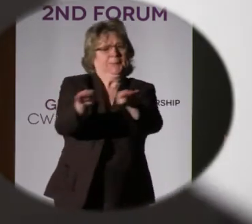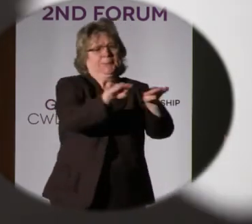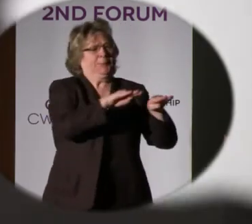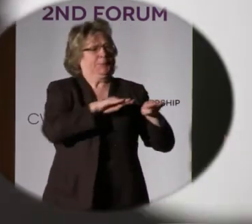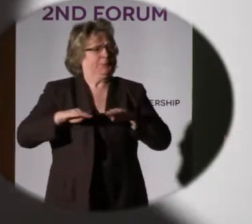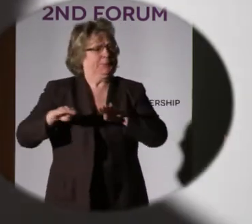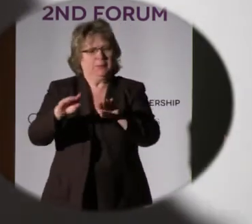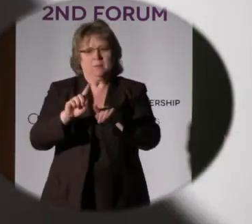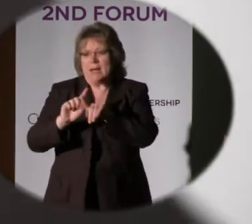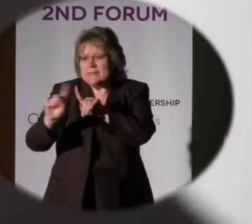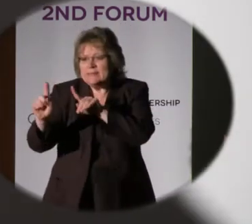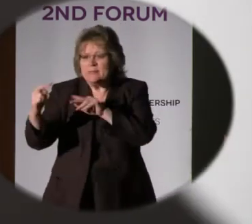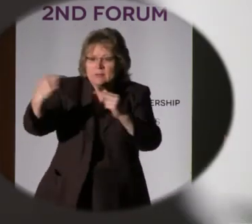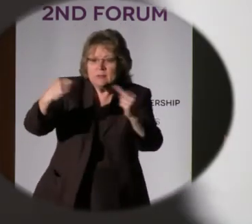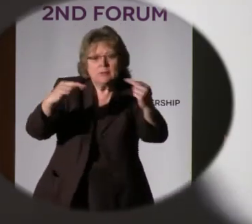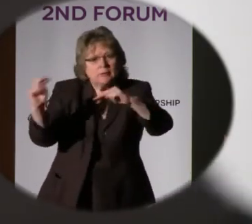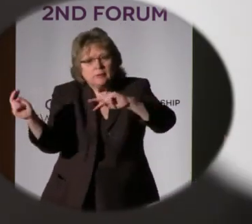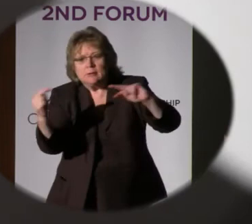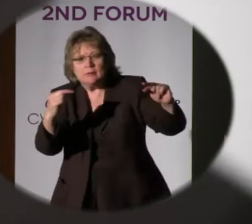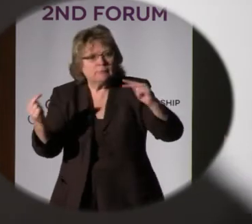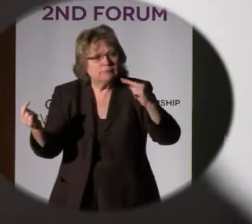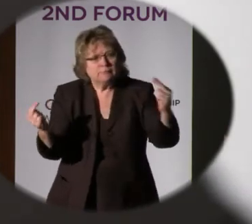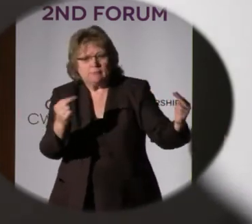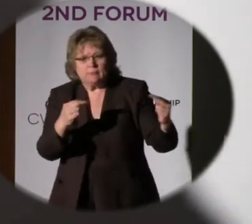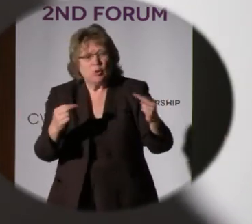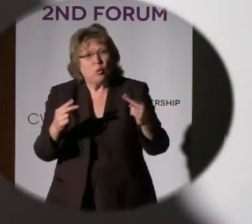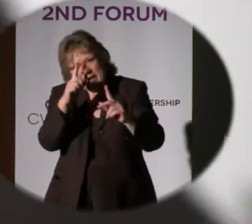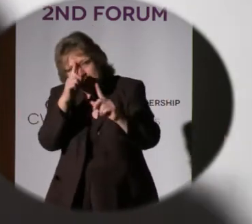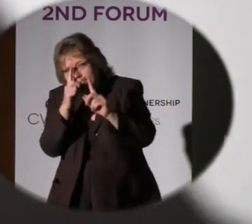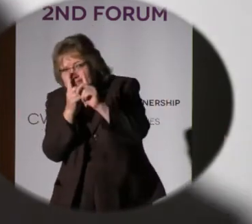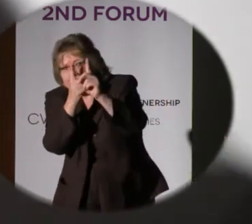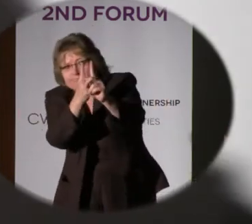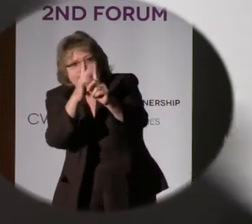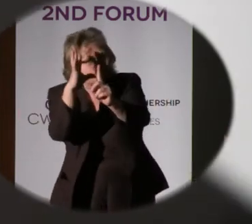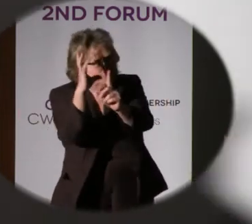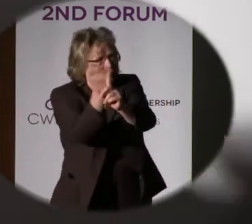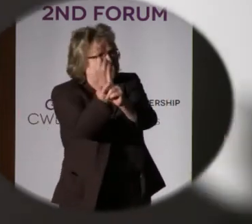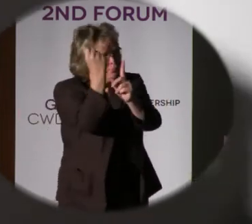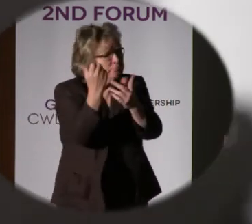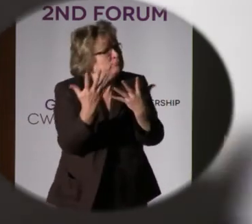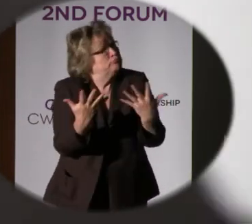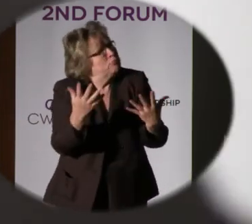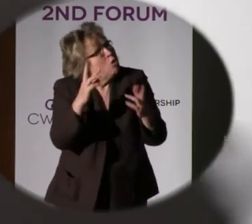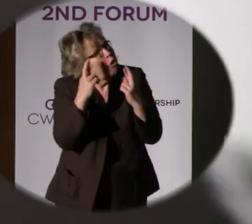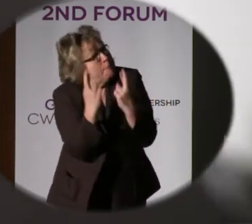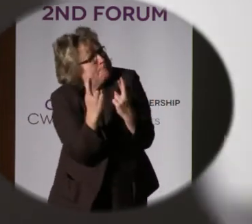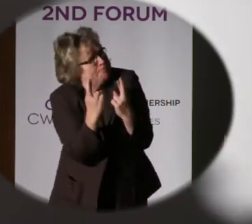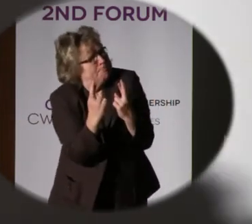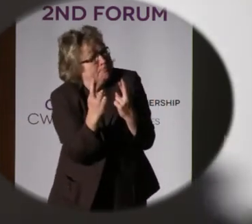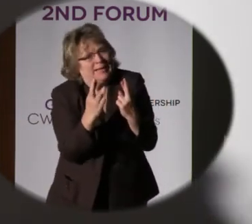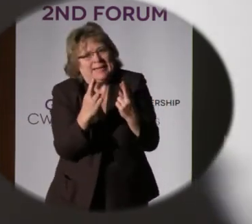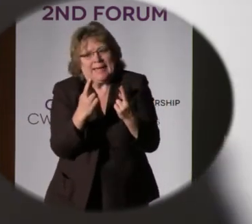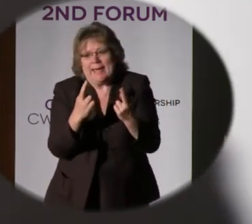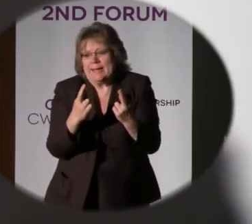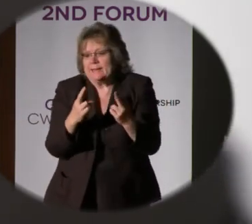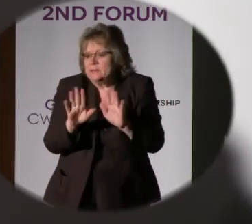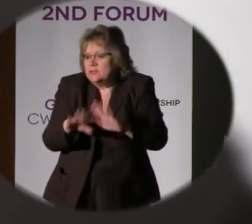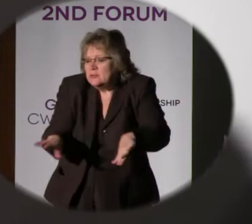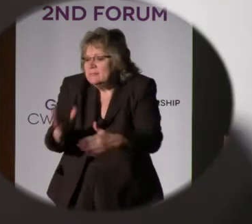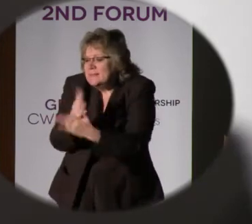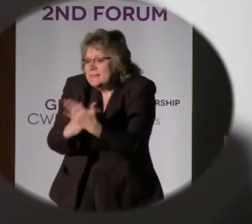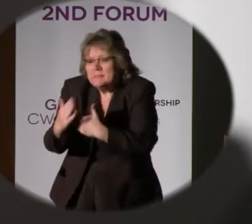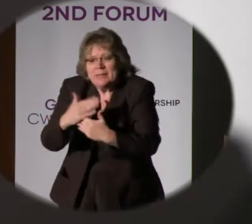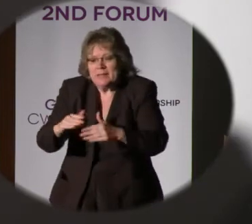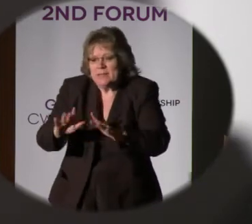of organizations that came together to further the agenda for the children with disability.